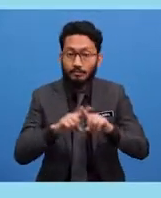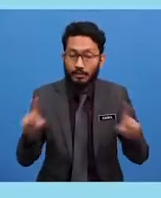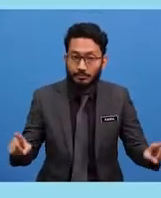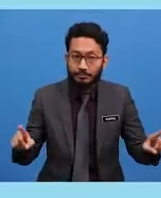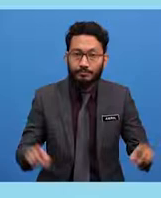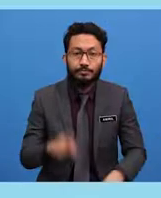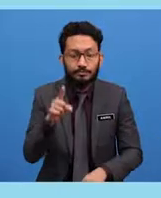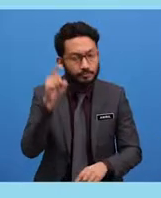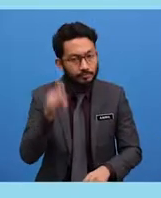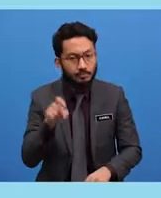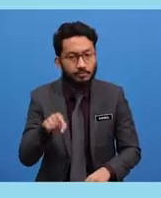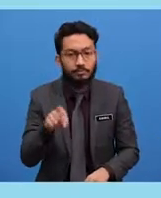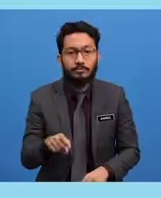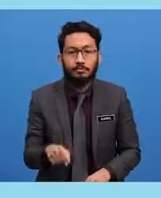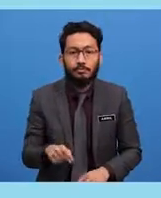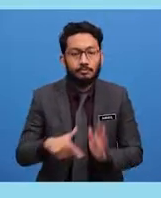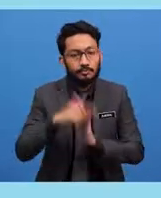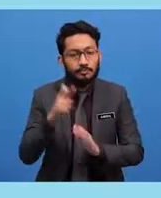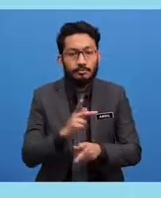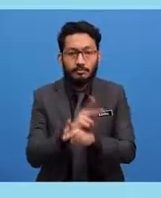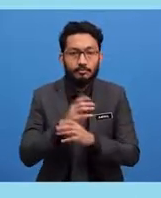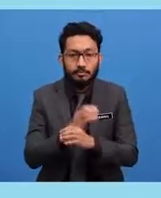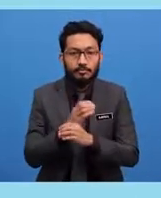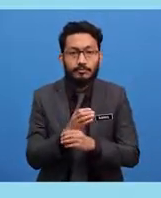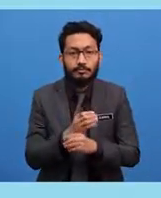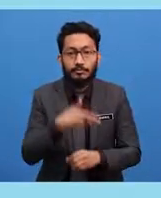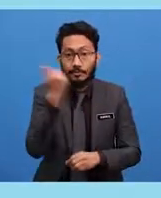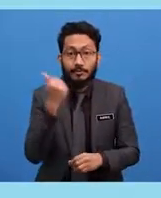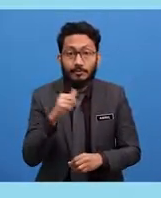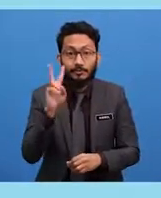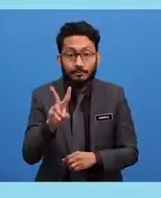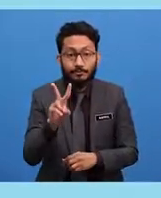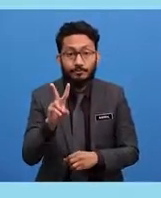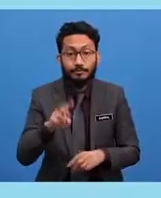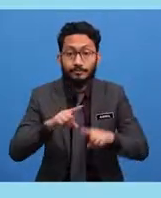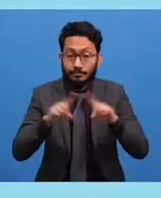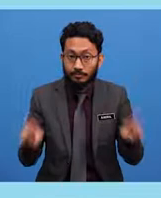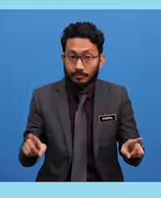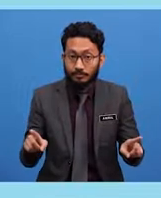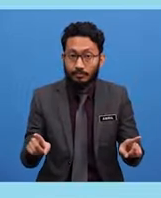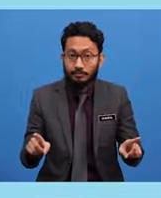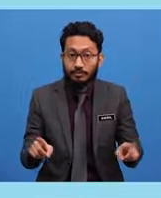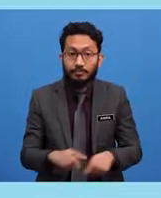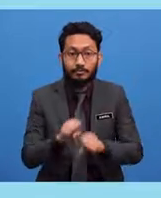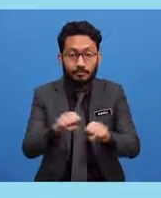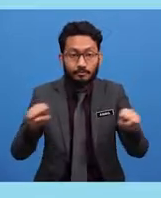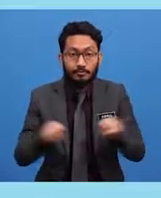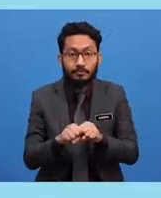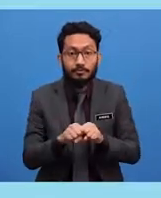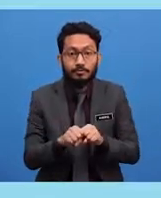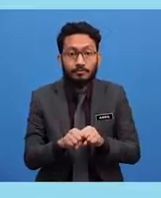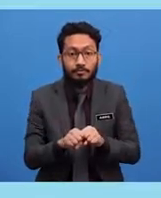be extra careful here because there are two different situations to apply this rule. Number